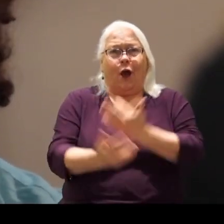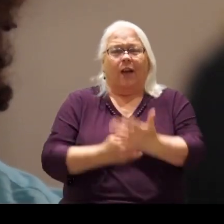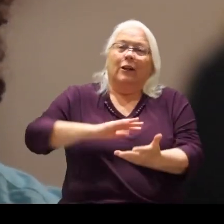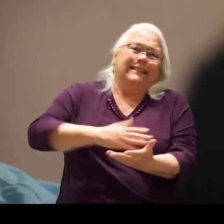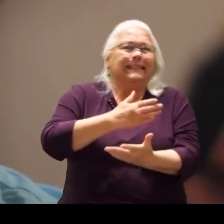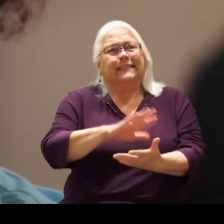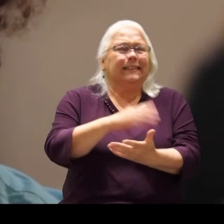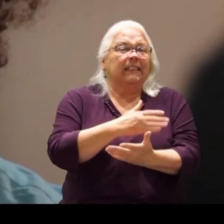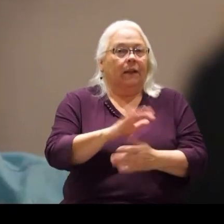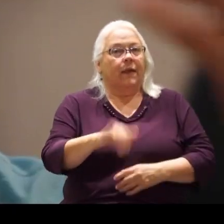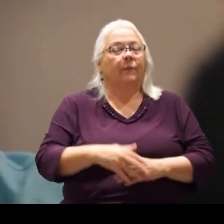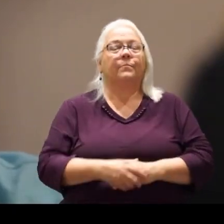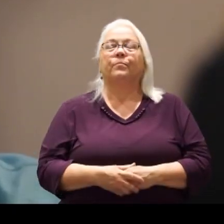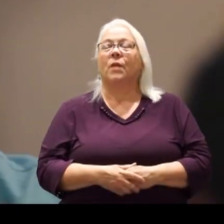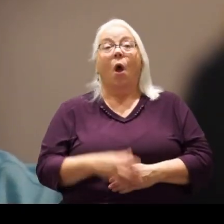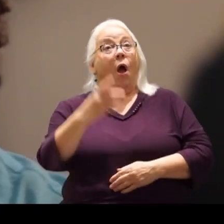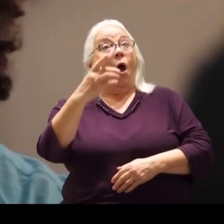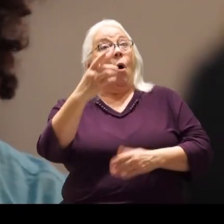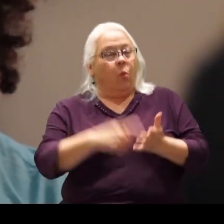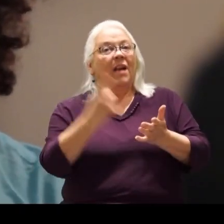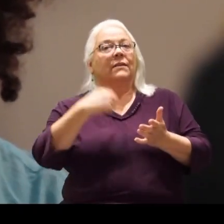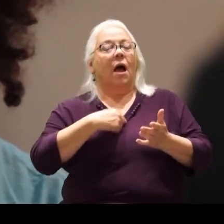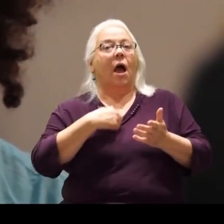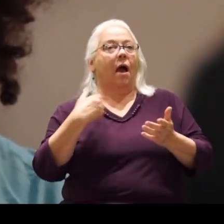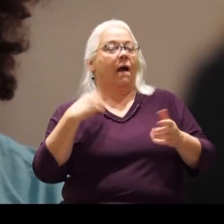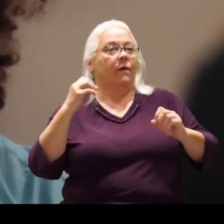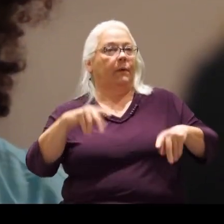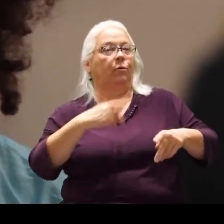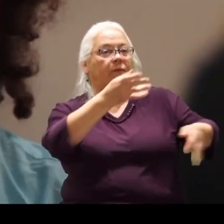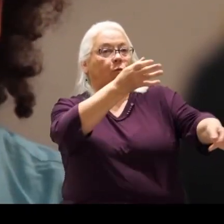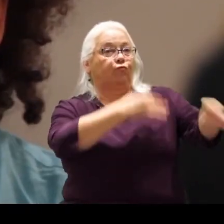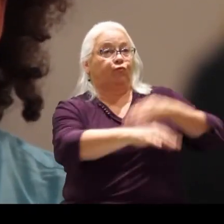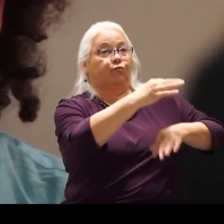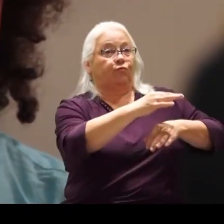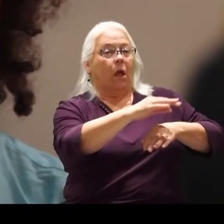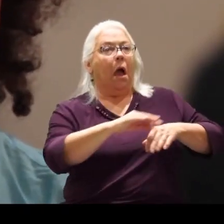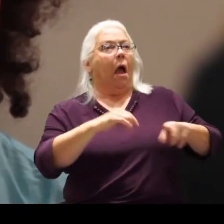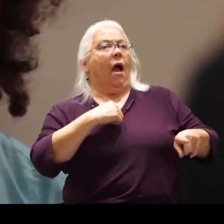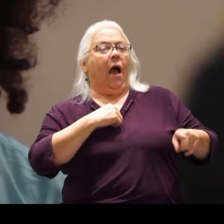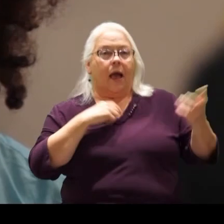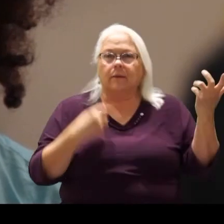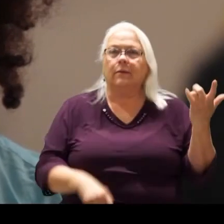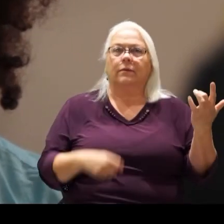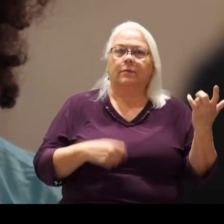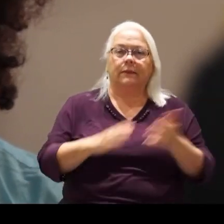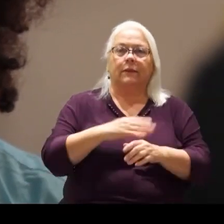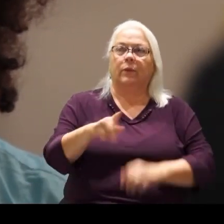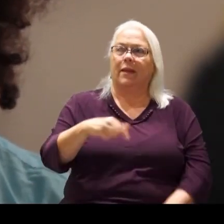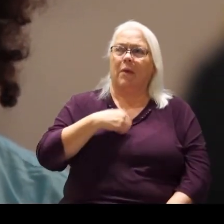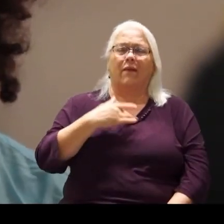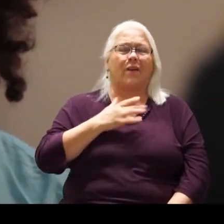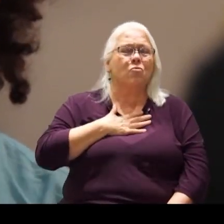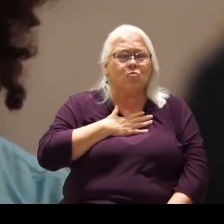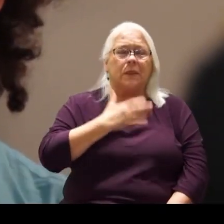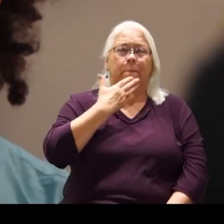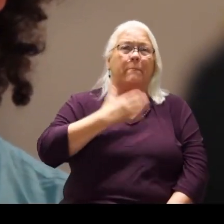everyone just sitting around singing. Once I got the chance to kind of sit in for Diane and just play guitar and sing with them, I was like, this is the best thing ever. And